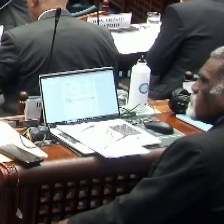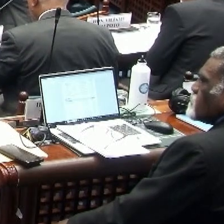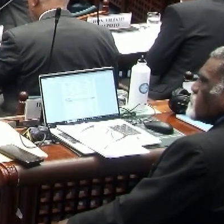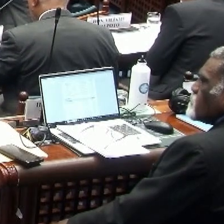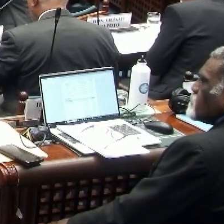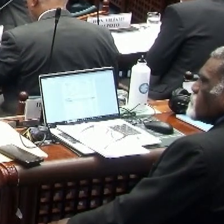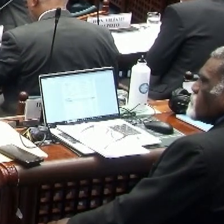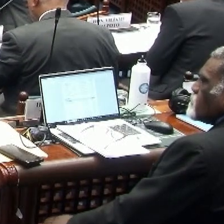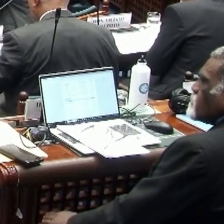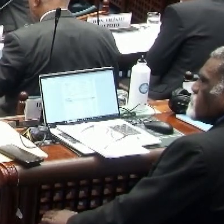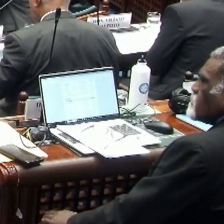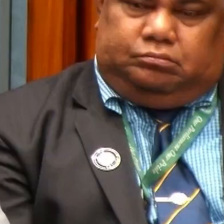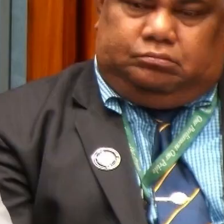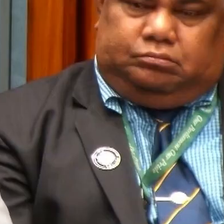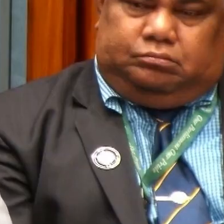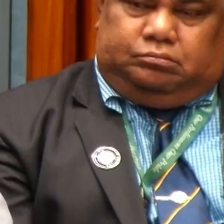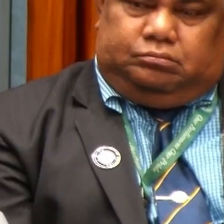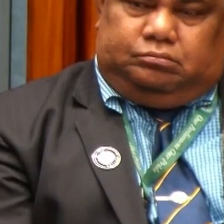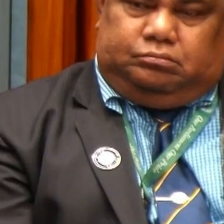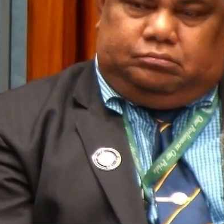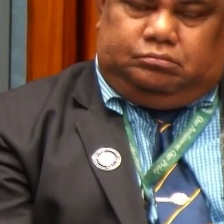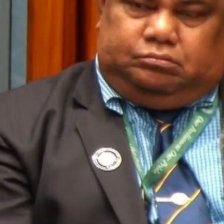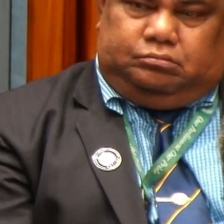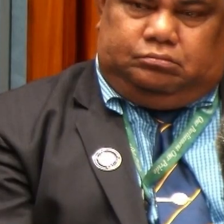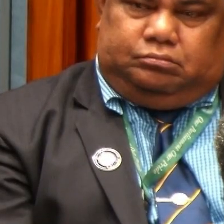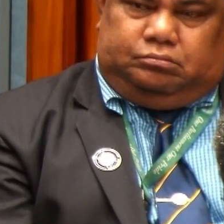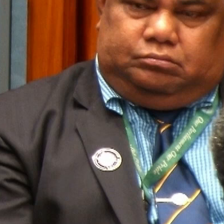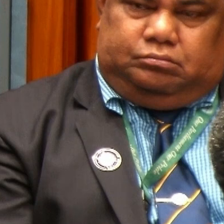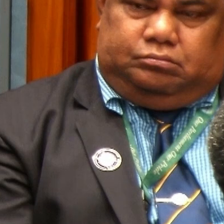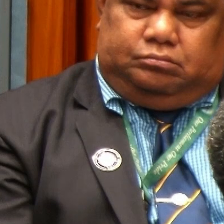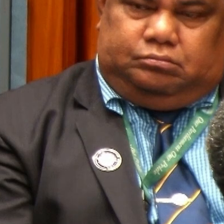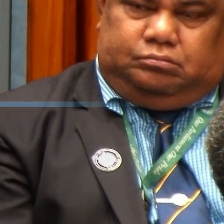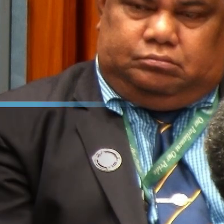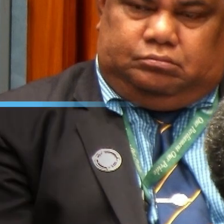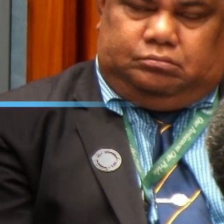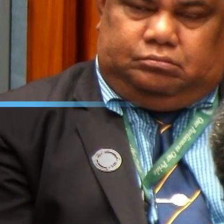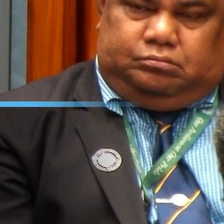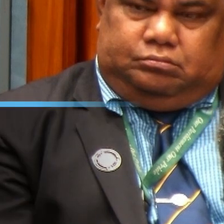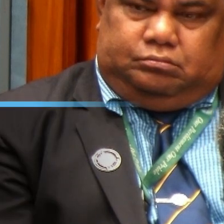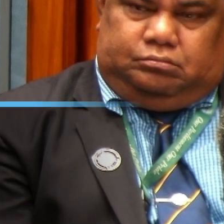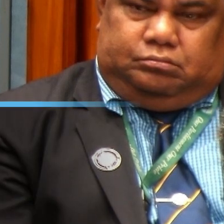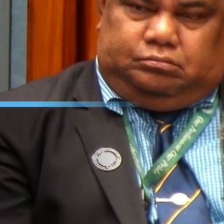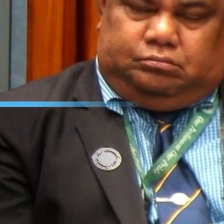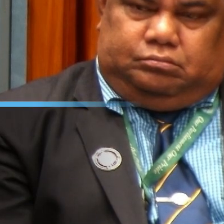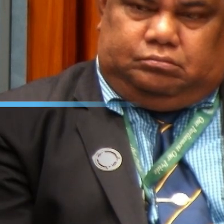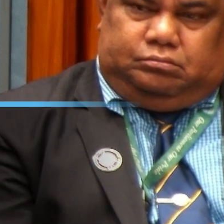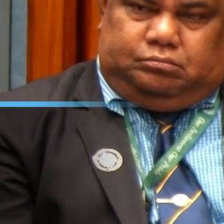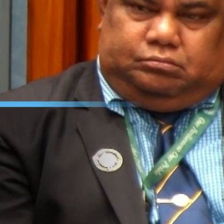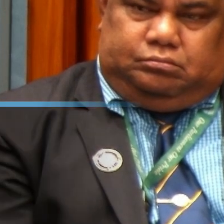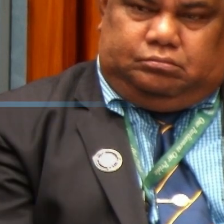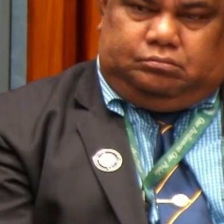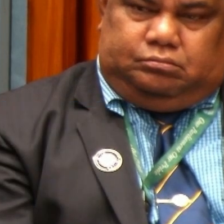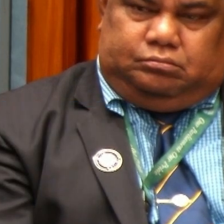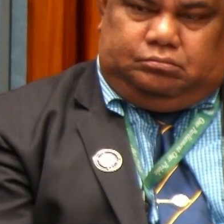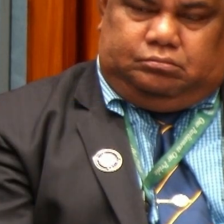Thank you, Mr. Speaker, sir, and I thank the honourable member for this question. Mr. Speaker, sir, to begin, I would like to clarify that the Lautoka City